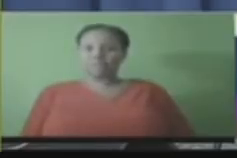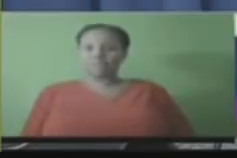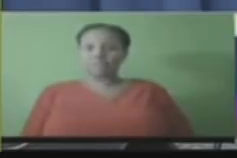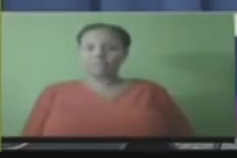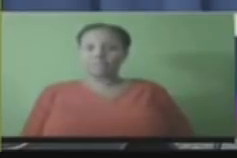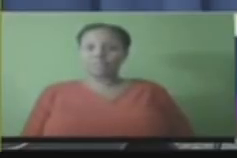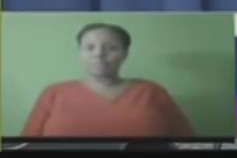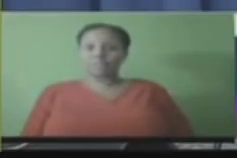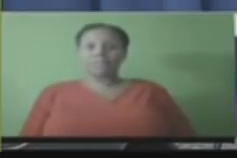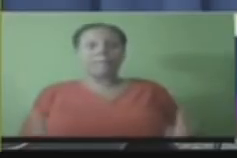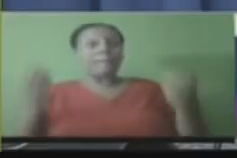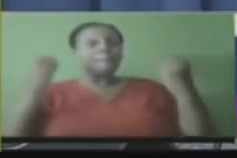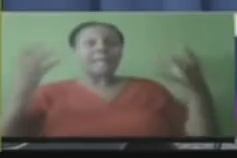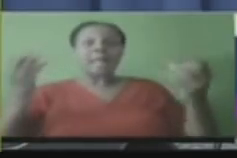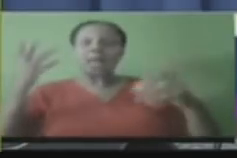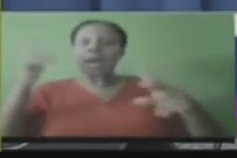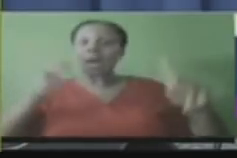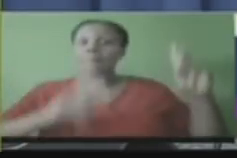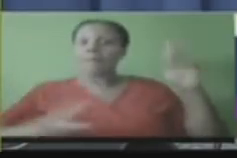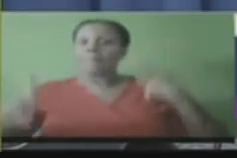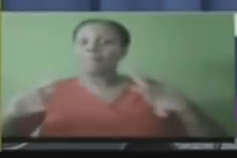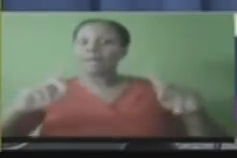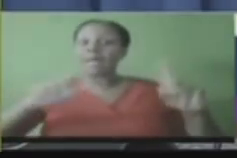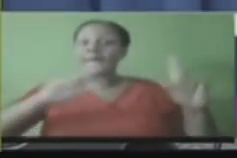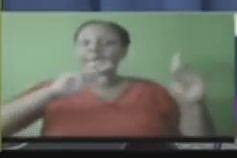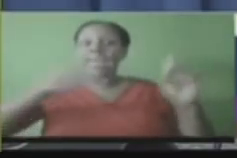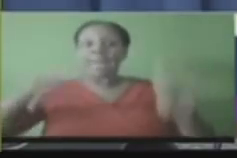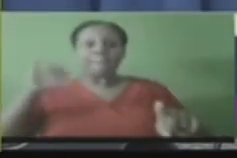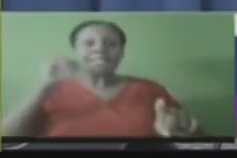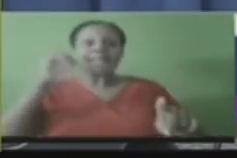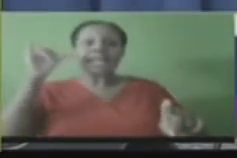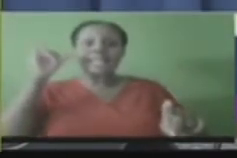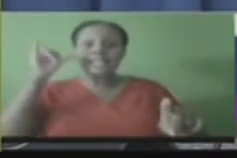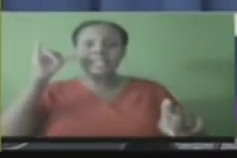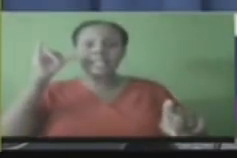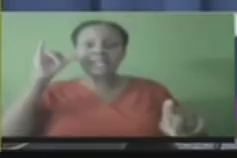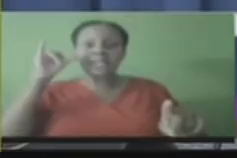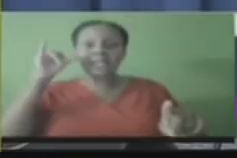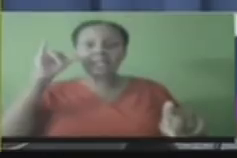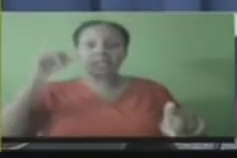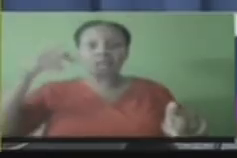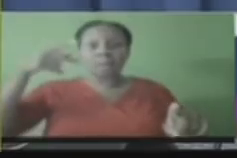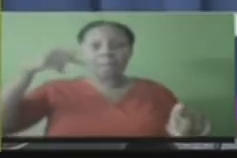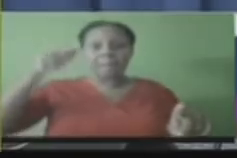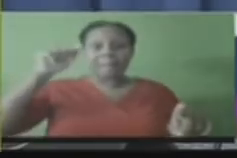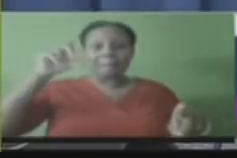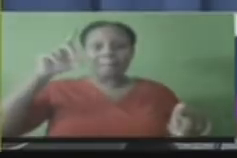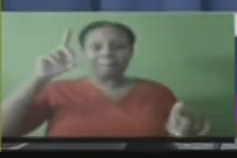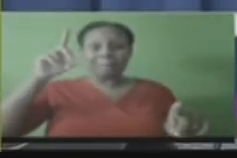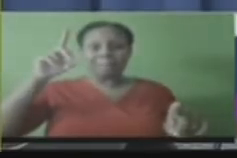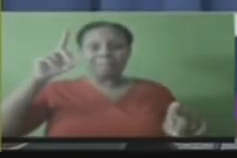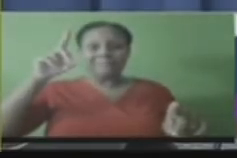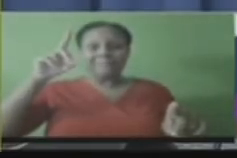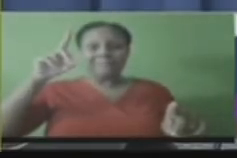be congratulated. You are showing the way for the rest of us. So first doses continue